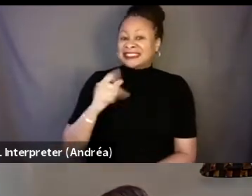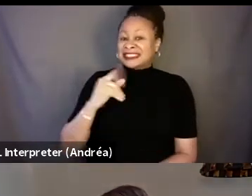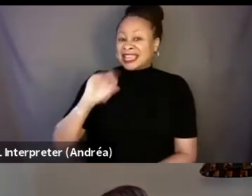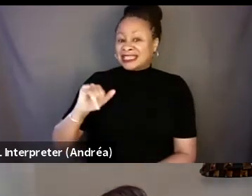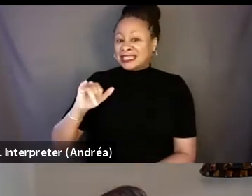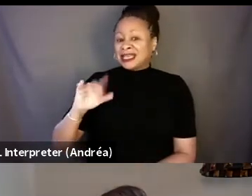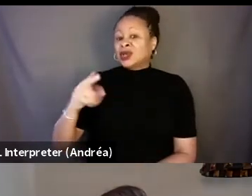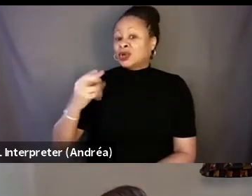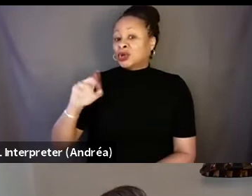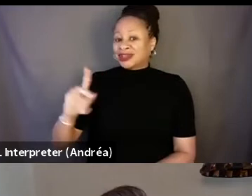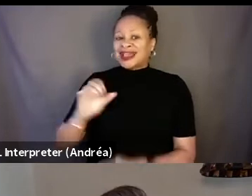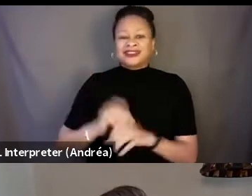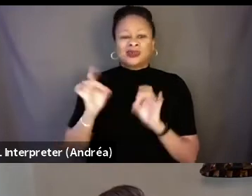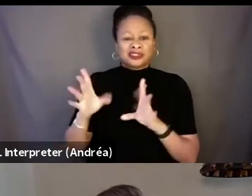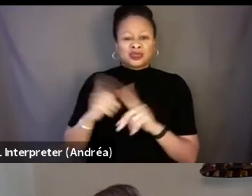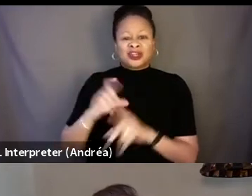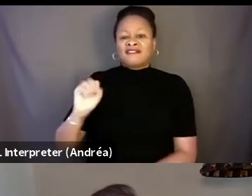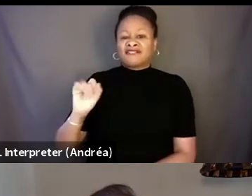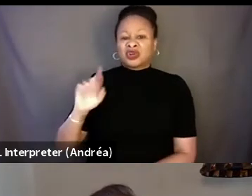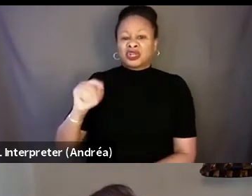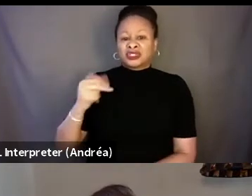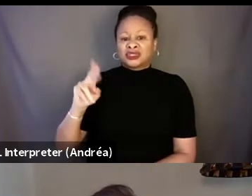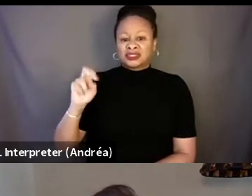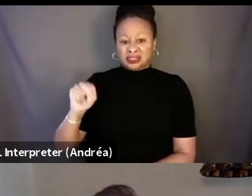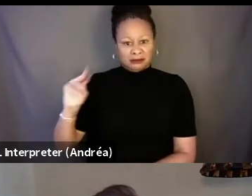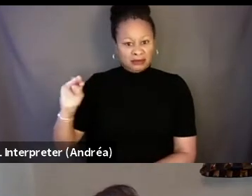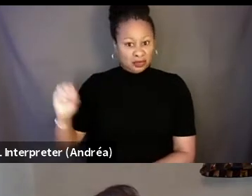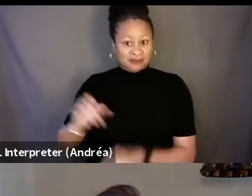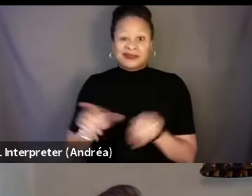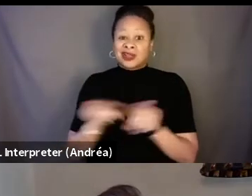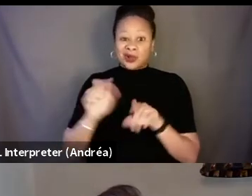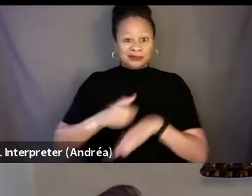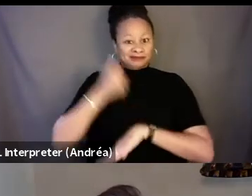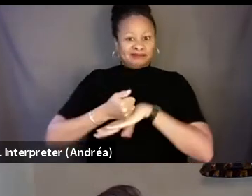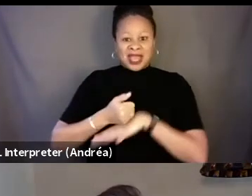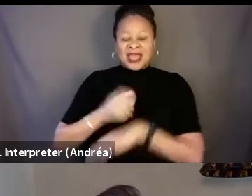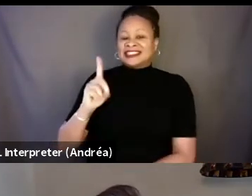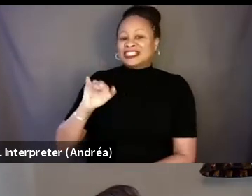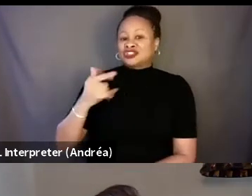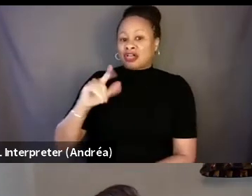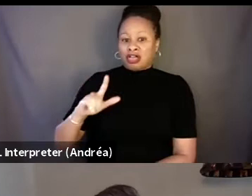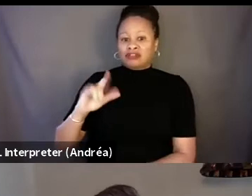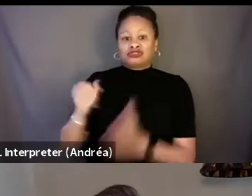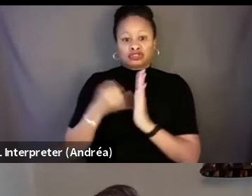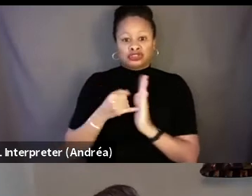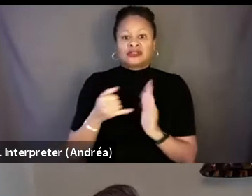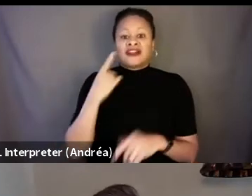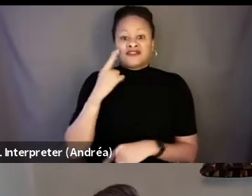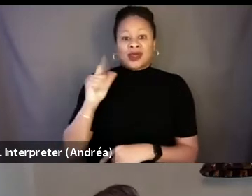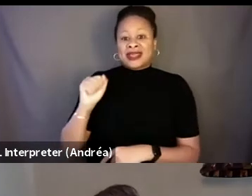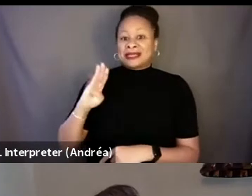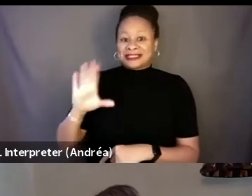in Ferguson. He also pioneered digital journalism for ABC with in-depth coverage of